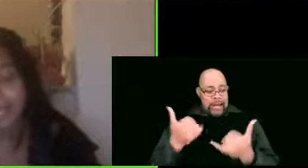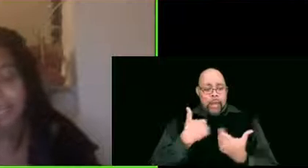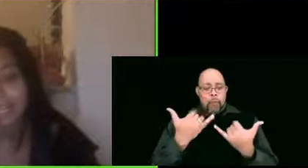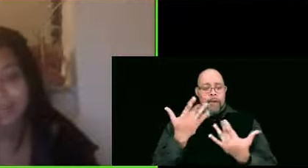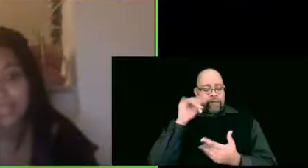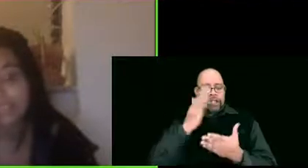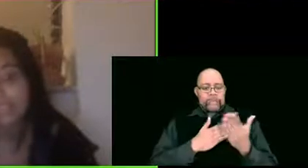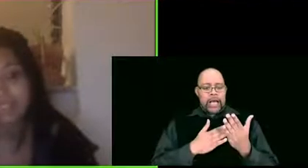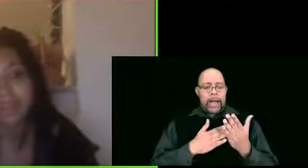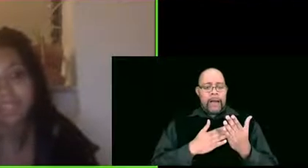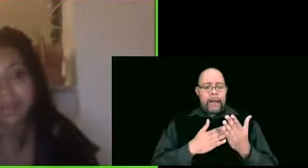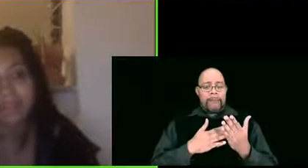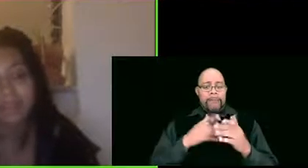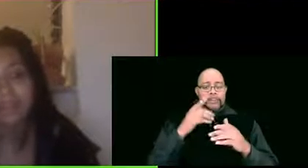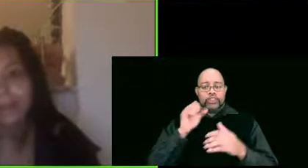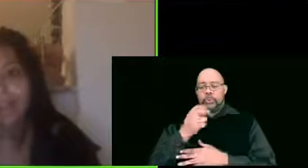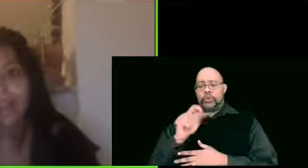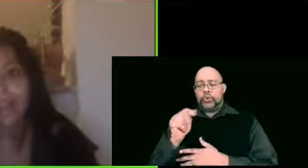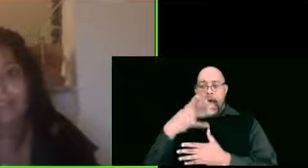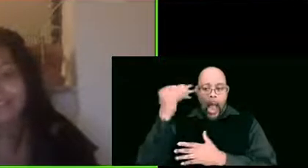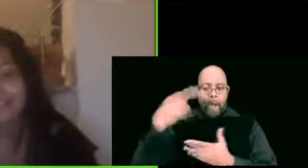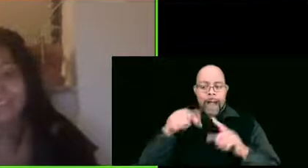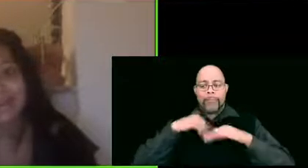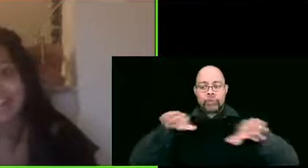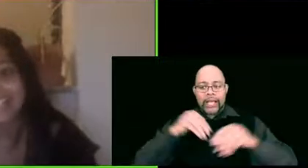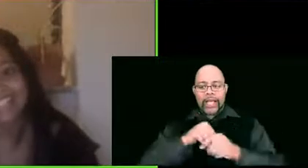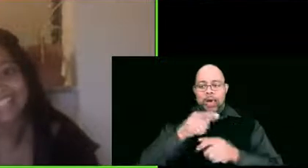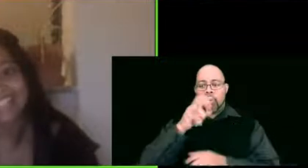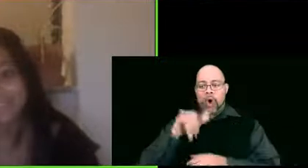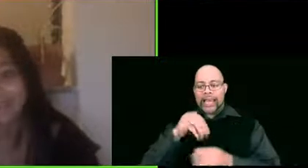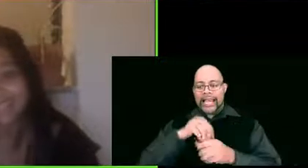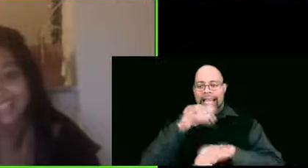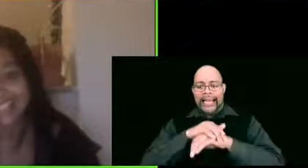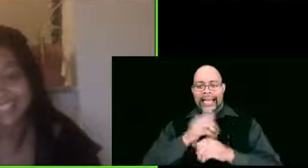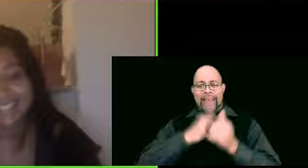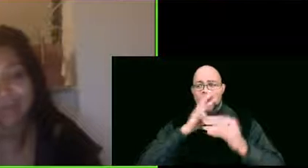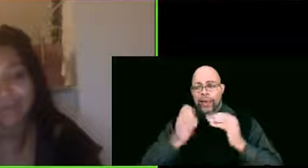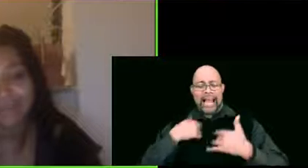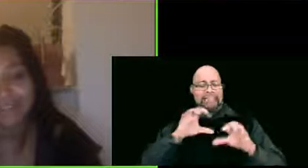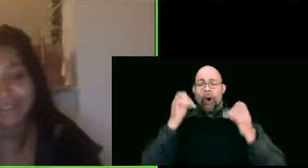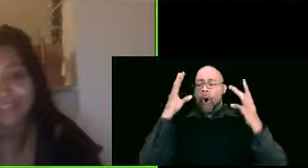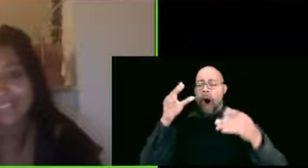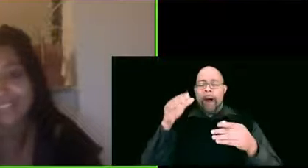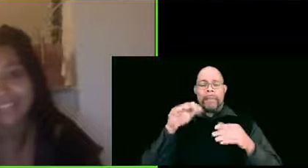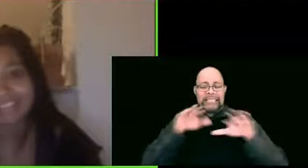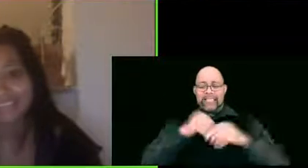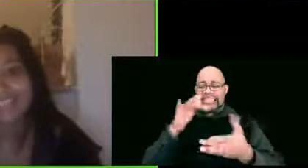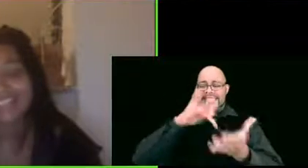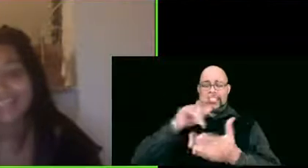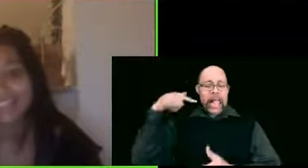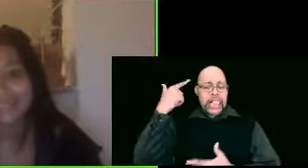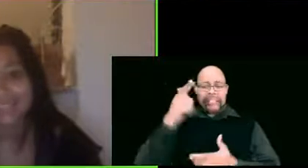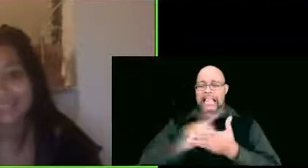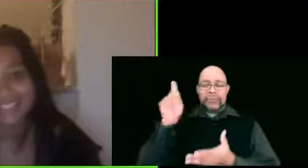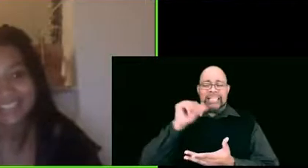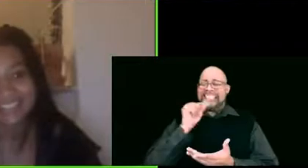the moment, I'm currently waiting for some shoots to go out, but I'm diving in the quarries in England every weekend. I did a horrible dive in the centre of